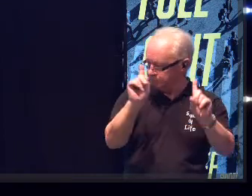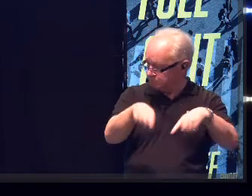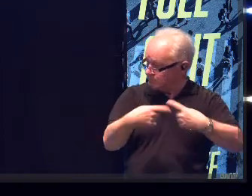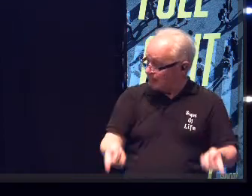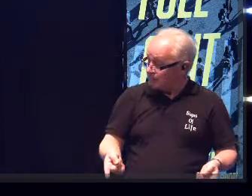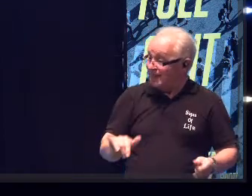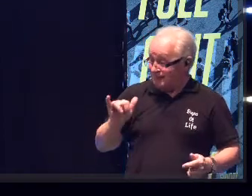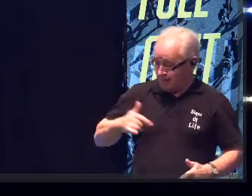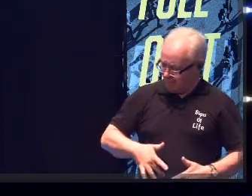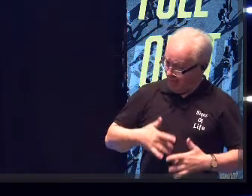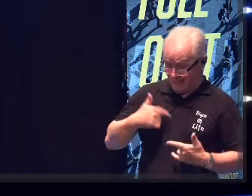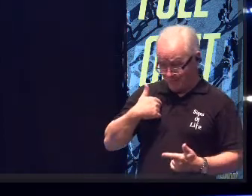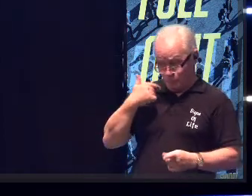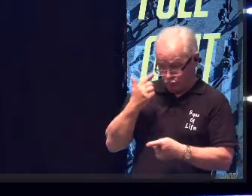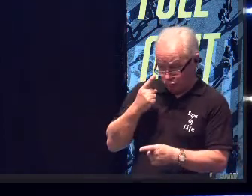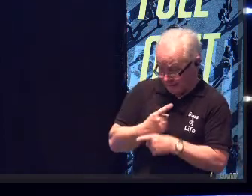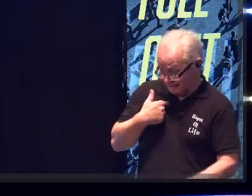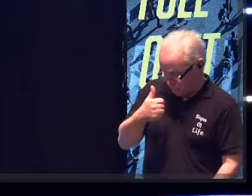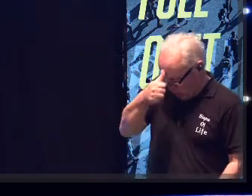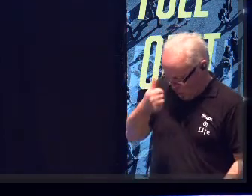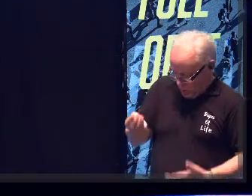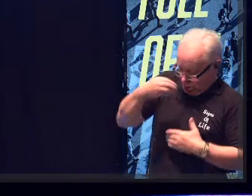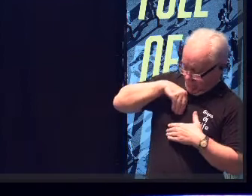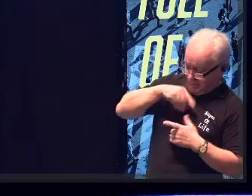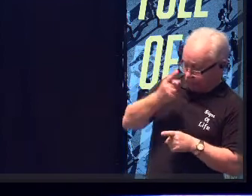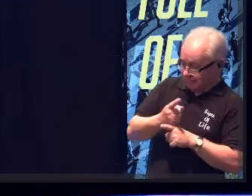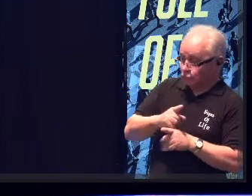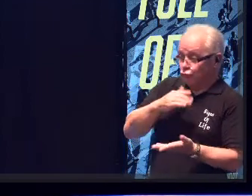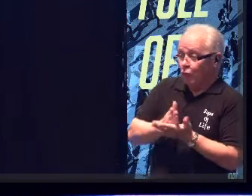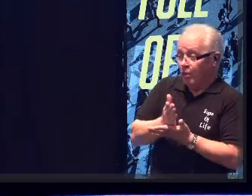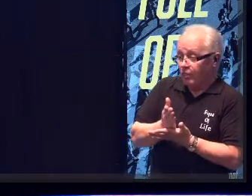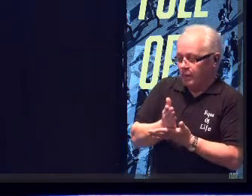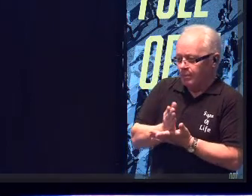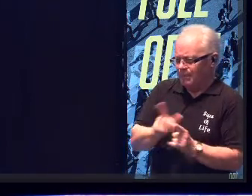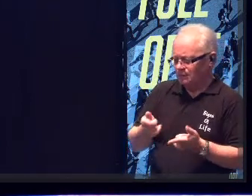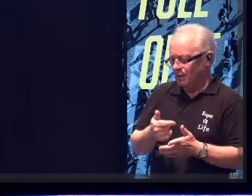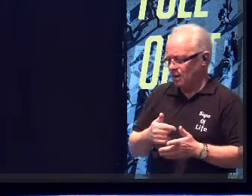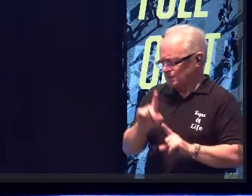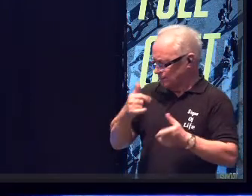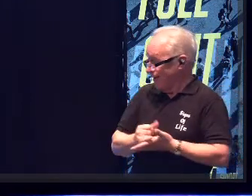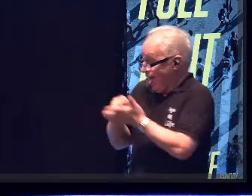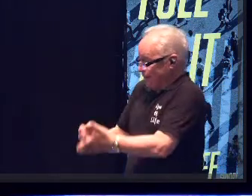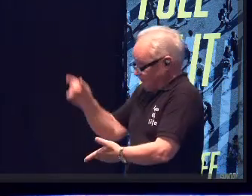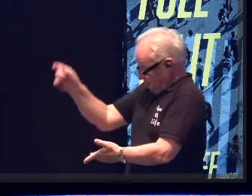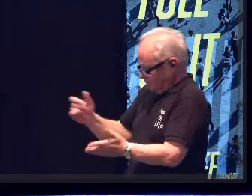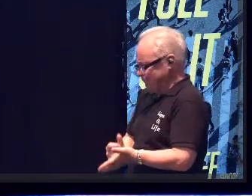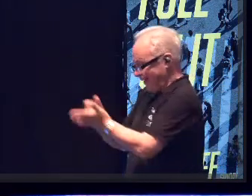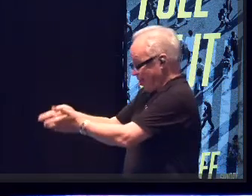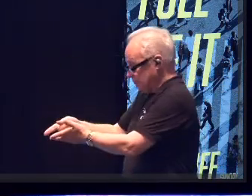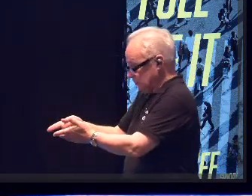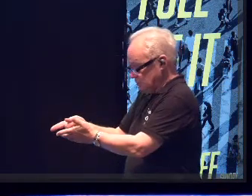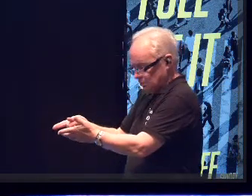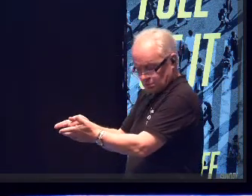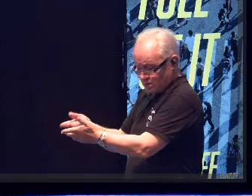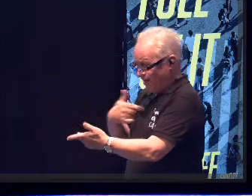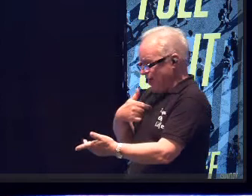Maybe you're right about what you're saying. Maybe it's the truth. But if it's not helping the person, even in